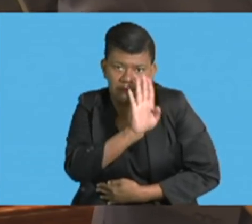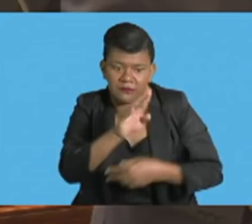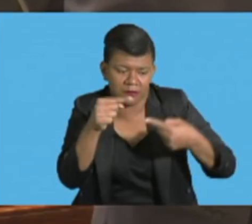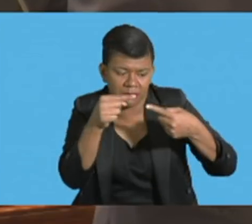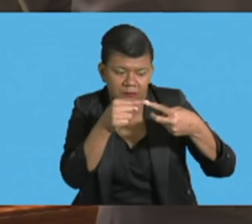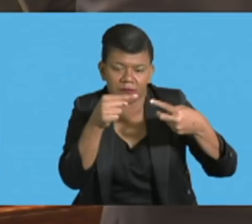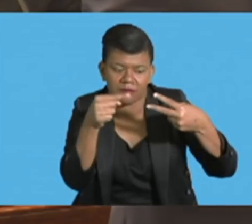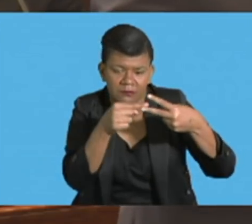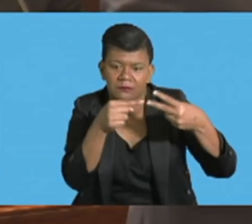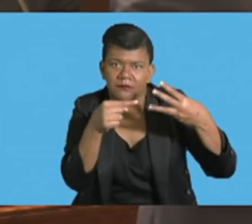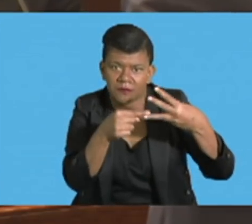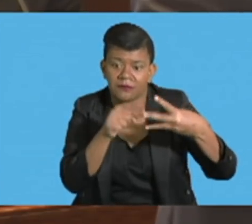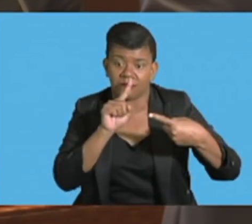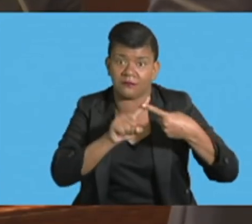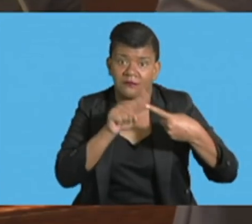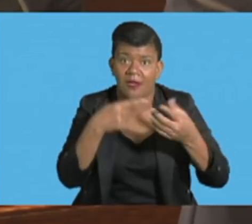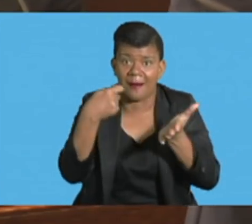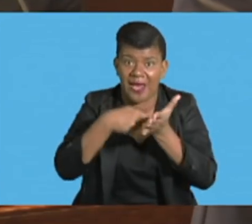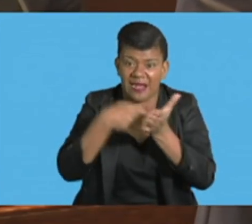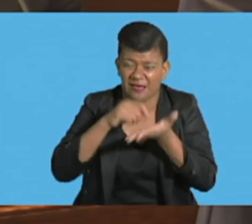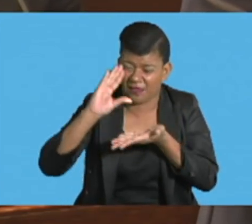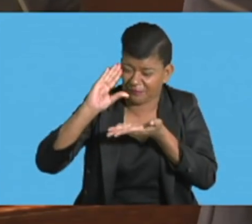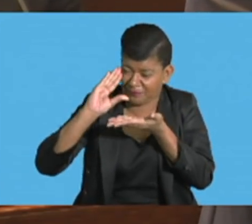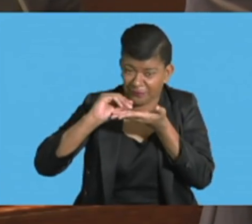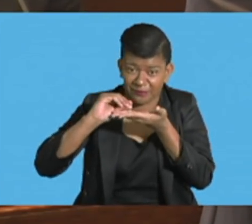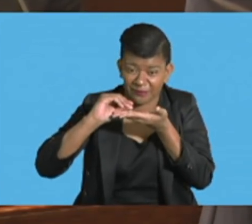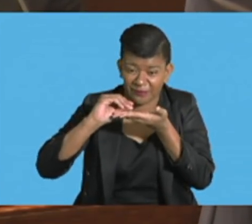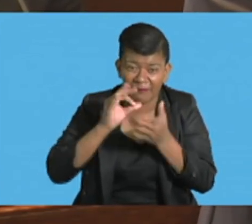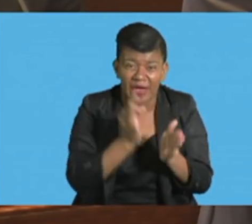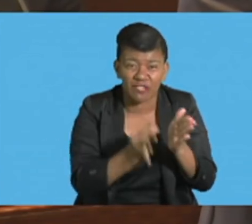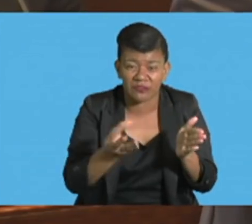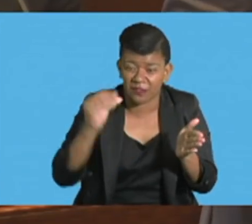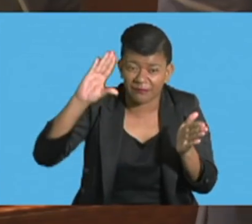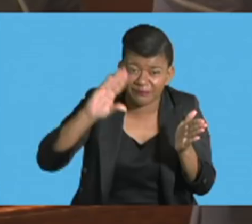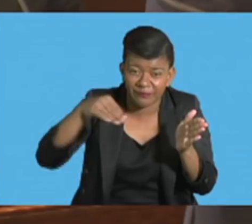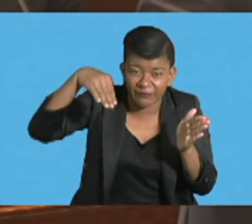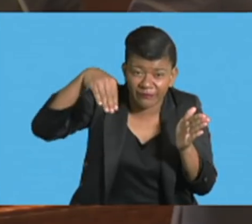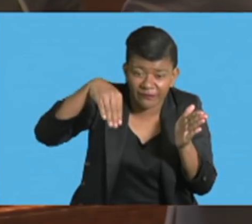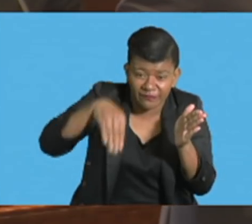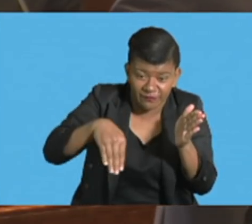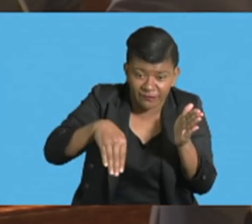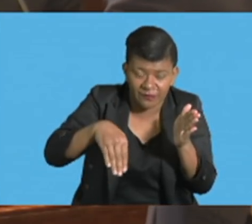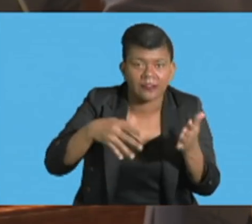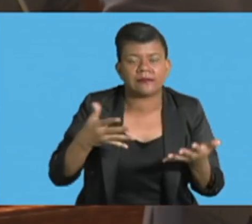in 1987 and again in 1998. I apologize.